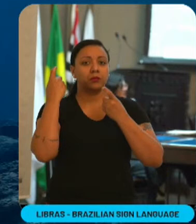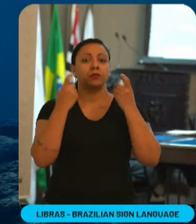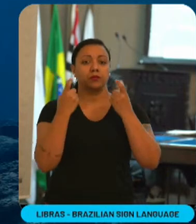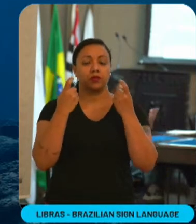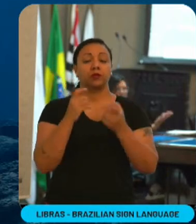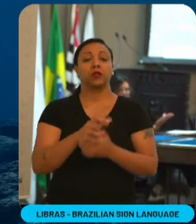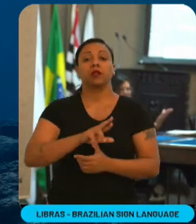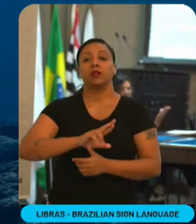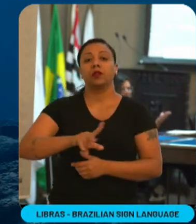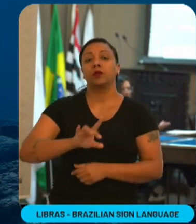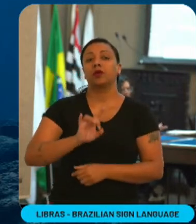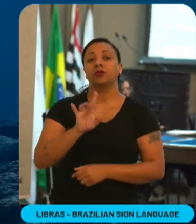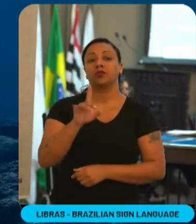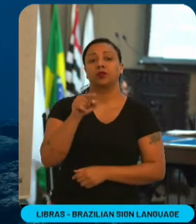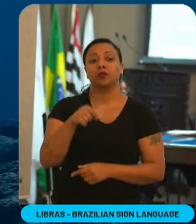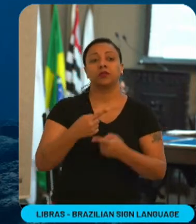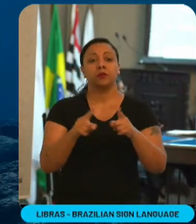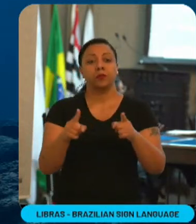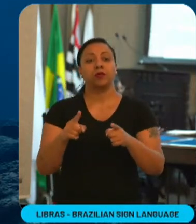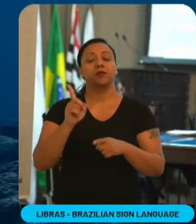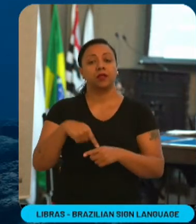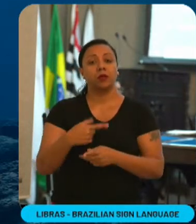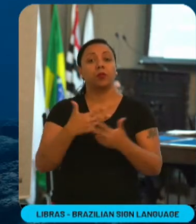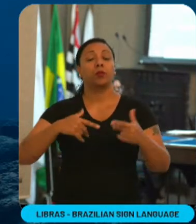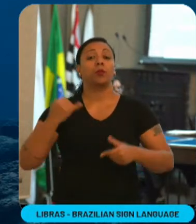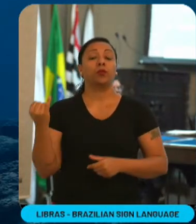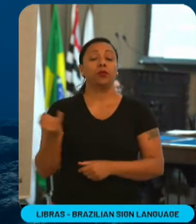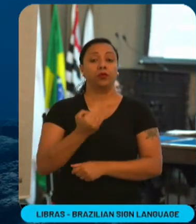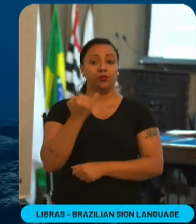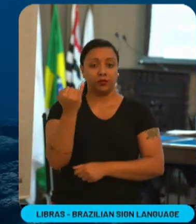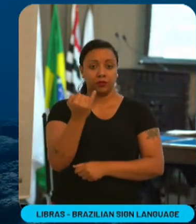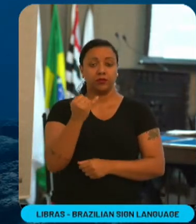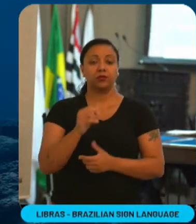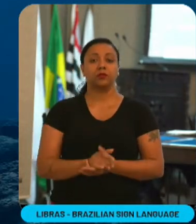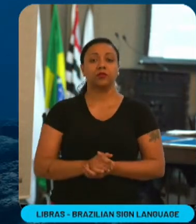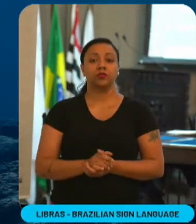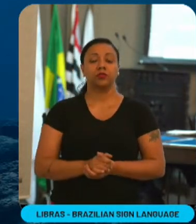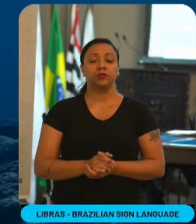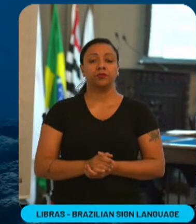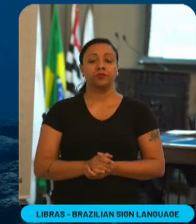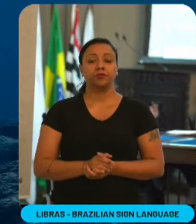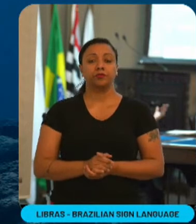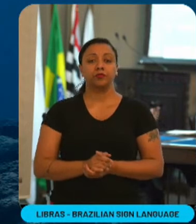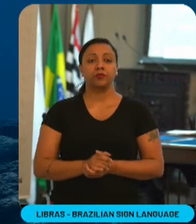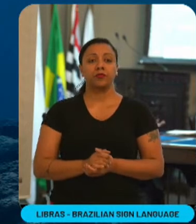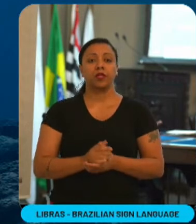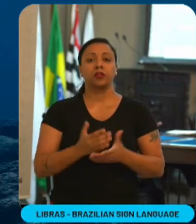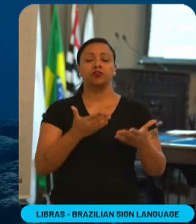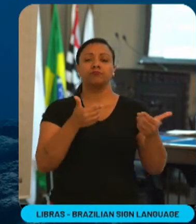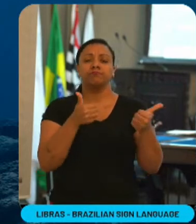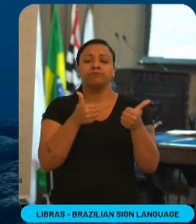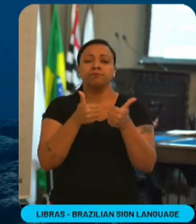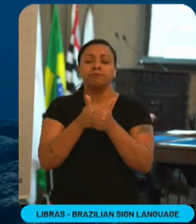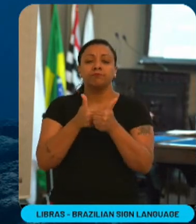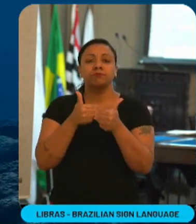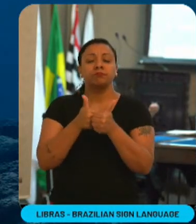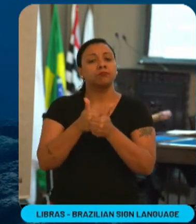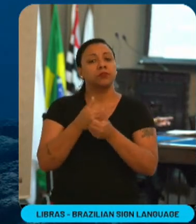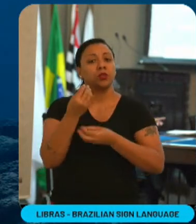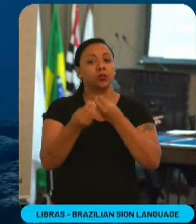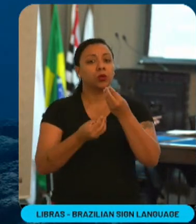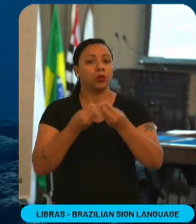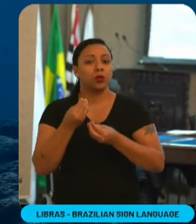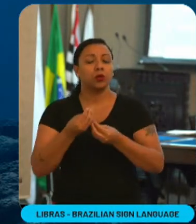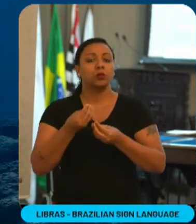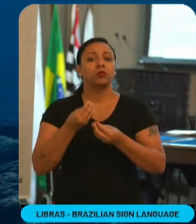observation. So, and this is an important connection